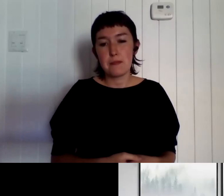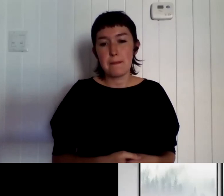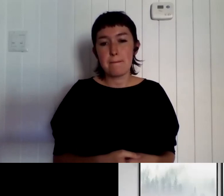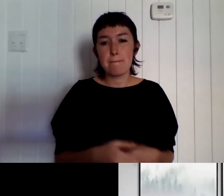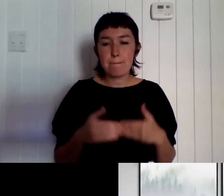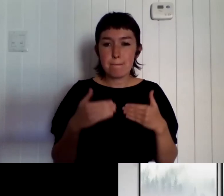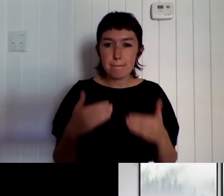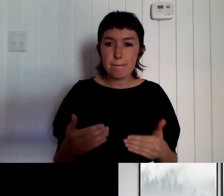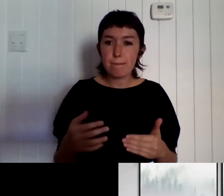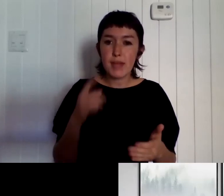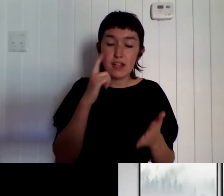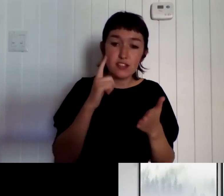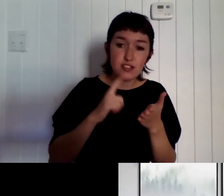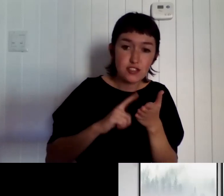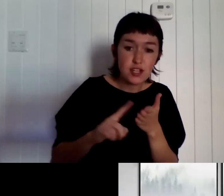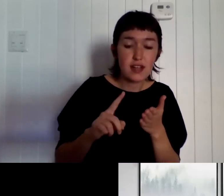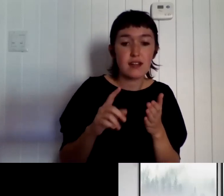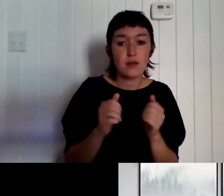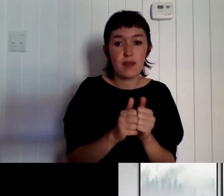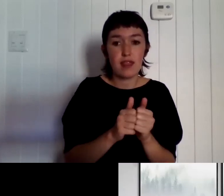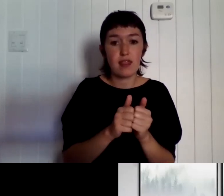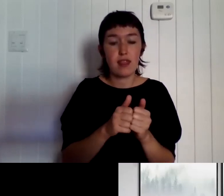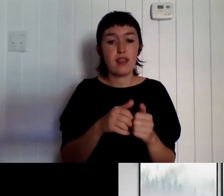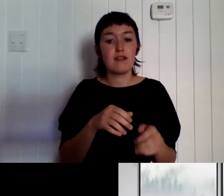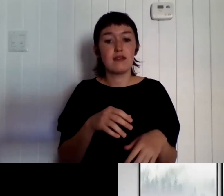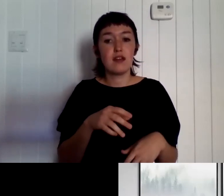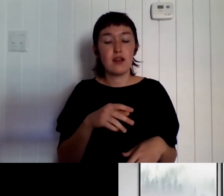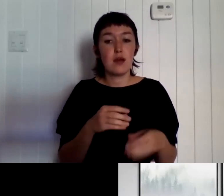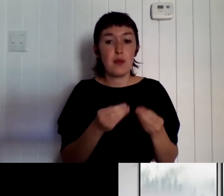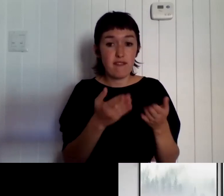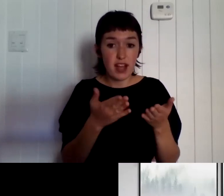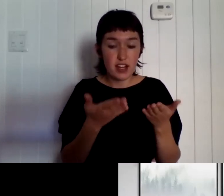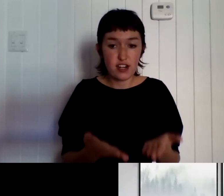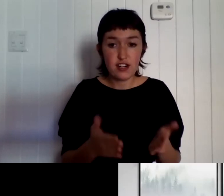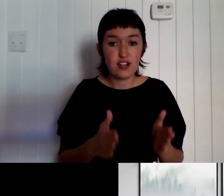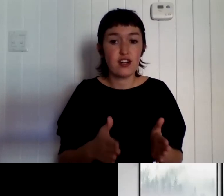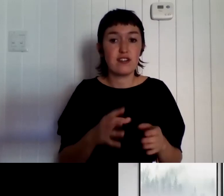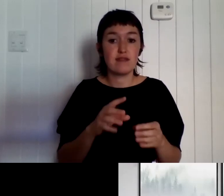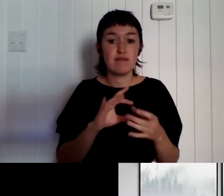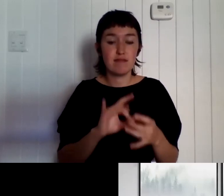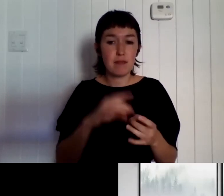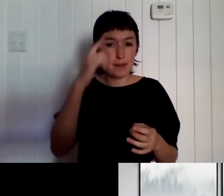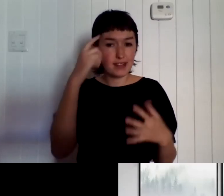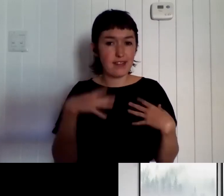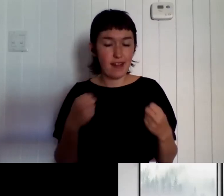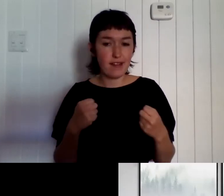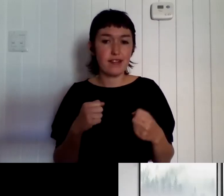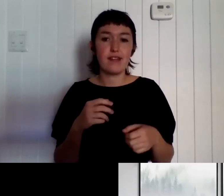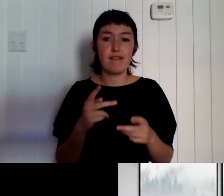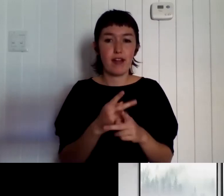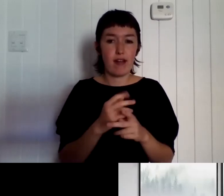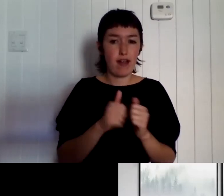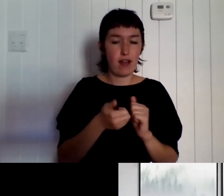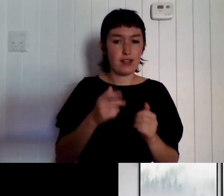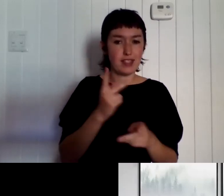check in with somebody, some sort of provider about your mental health, and learn more about how to take care of yourself from that perspective.